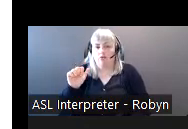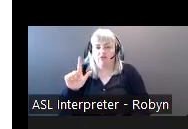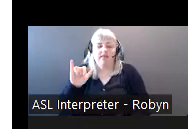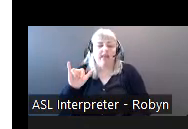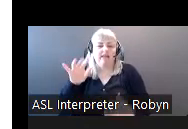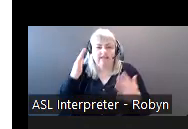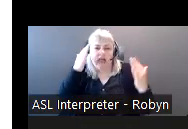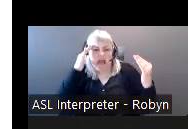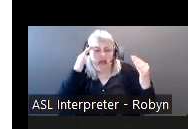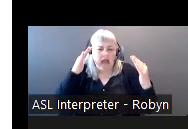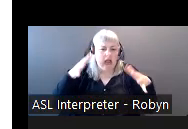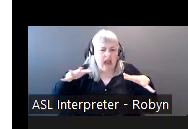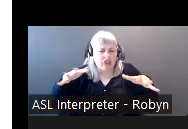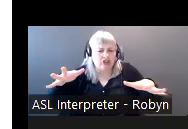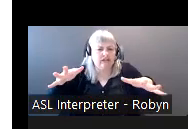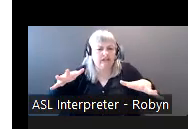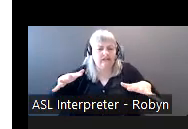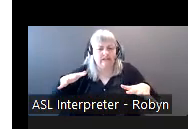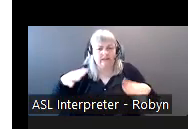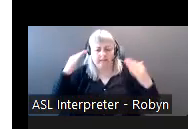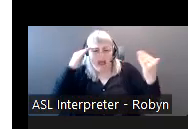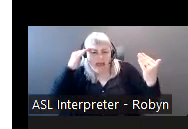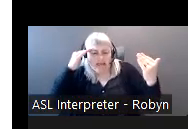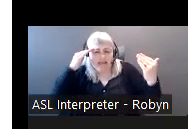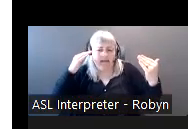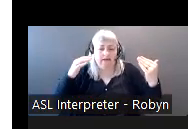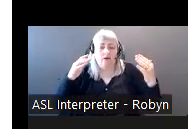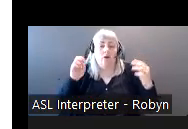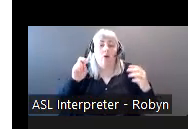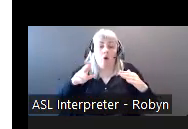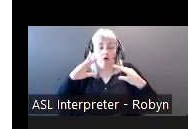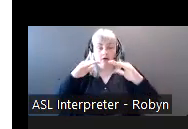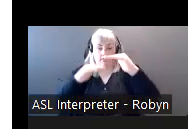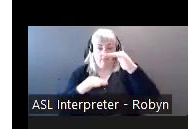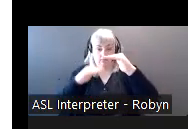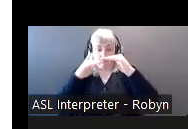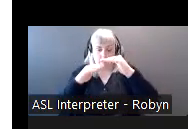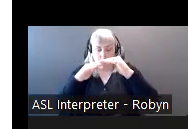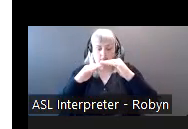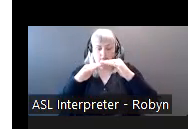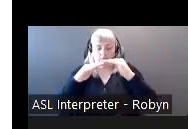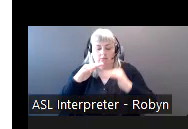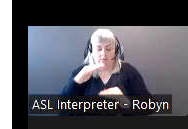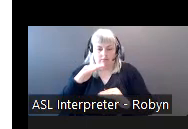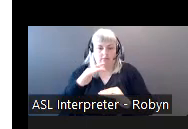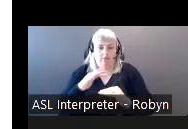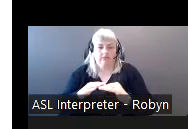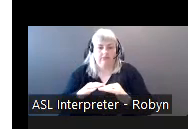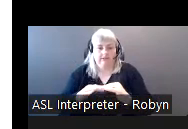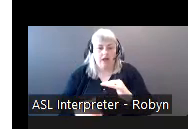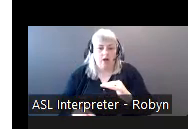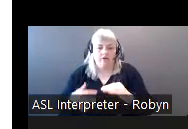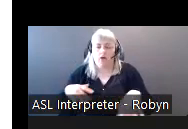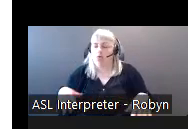irritable, edgy, panicky, or you go down low. And this is when you are blah, checked